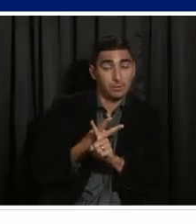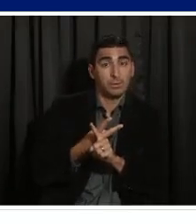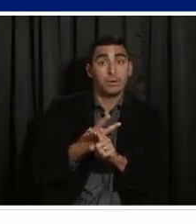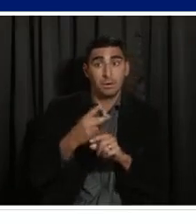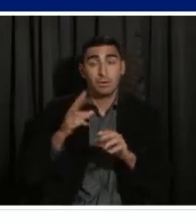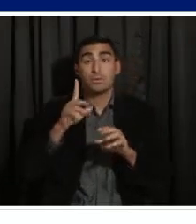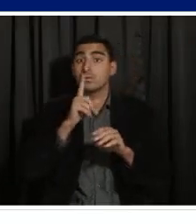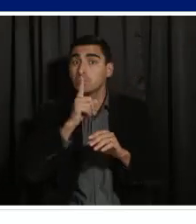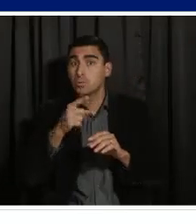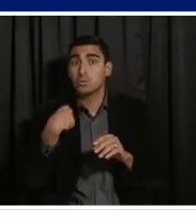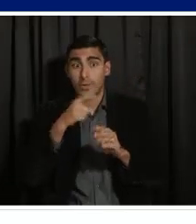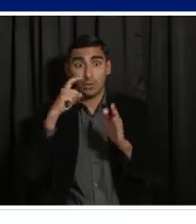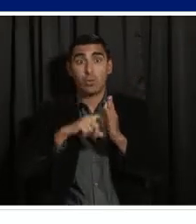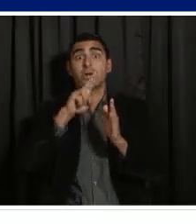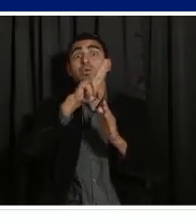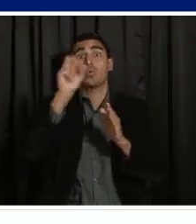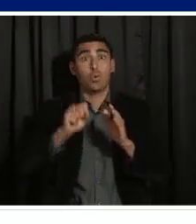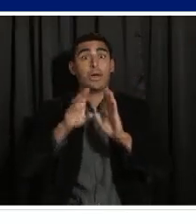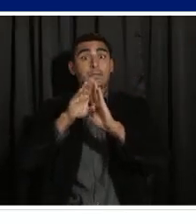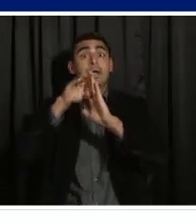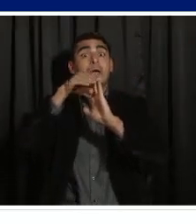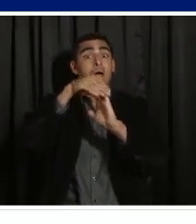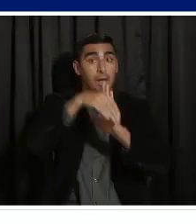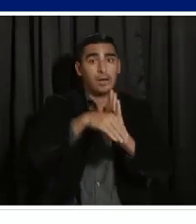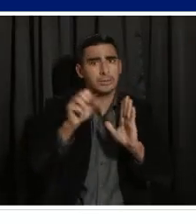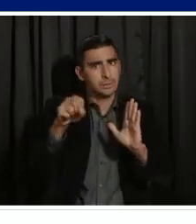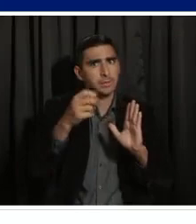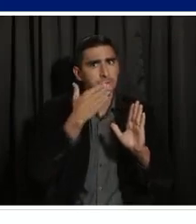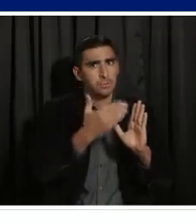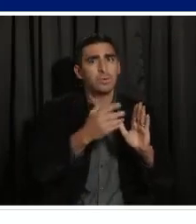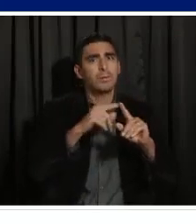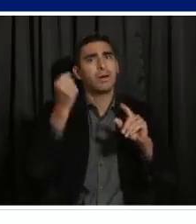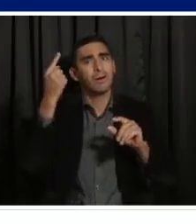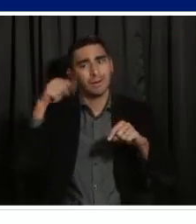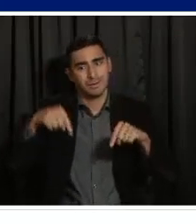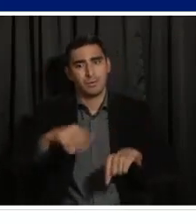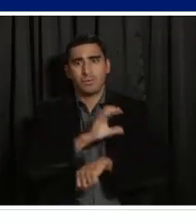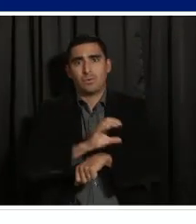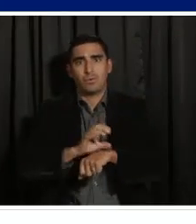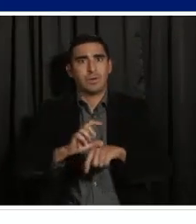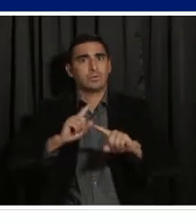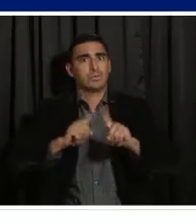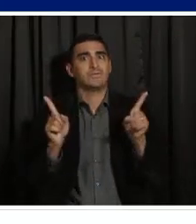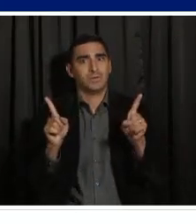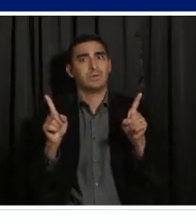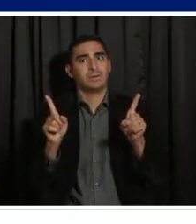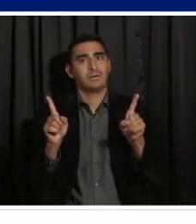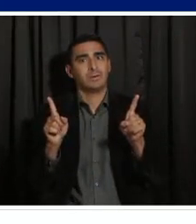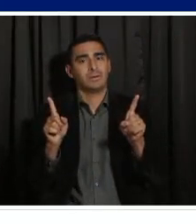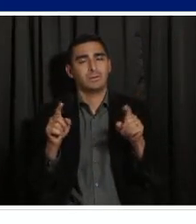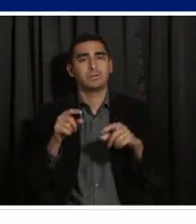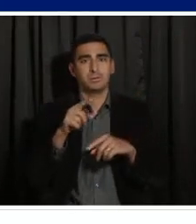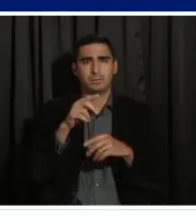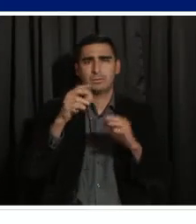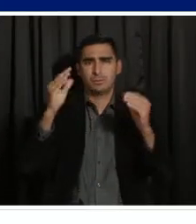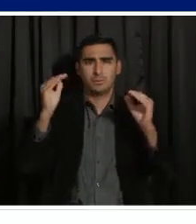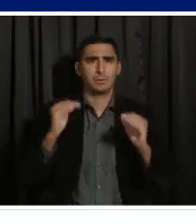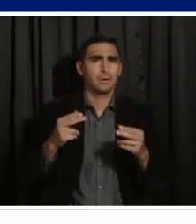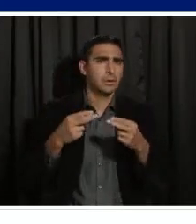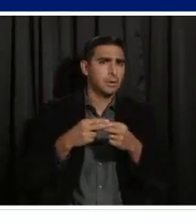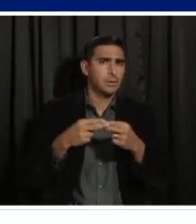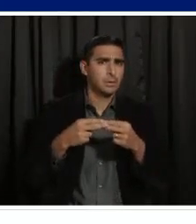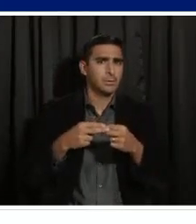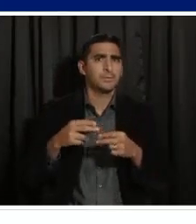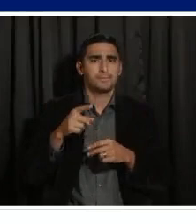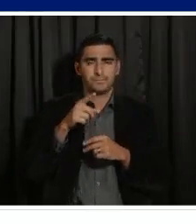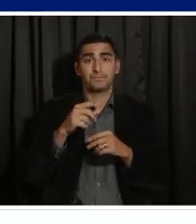decline across the U.S. overall, unfortunately the trend is different here in Colorado. Next slide, please. And the increases